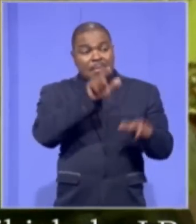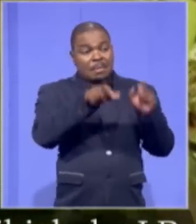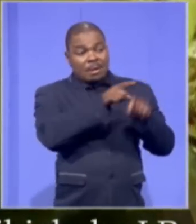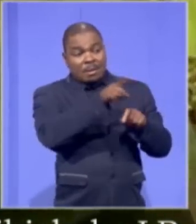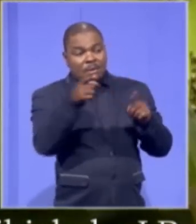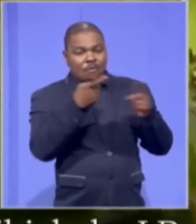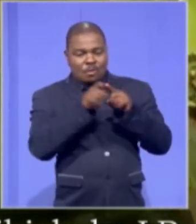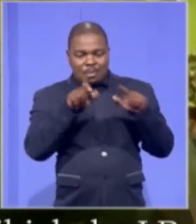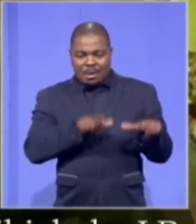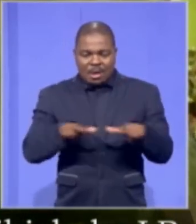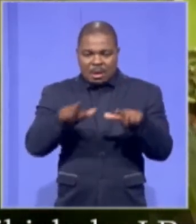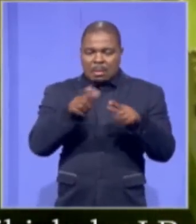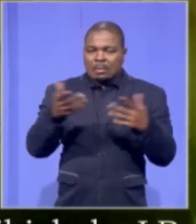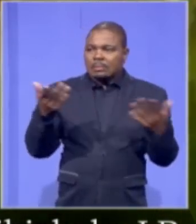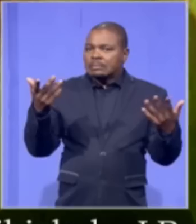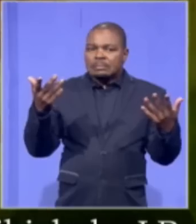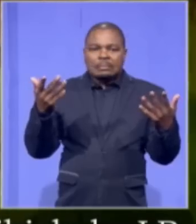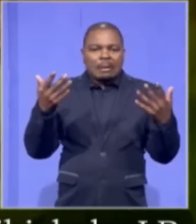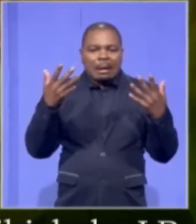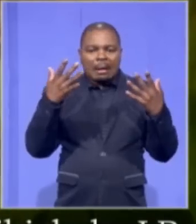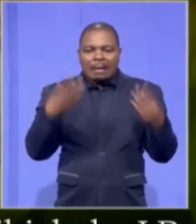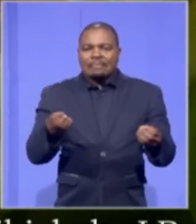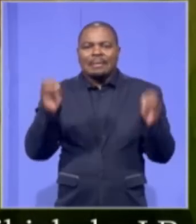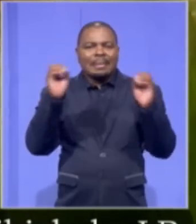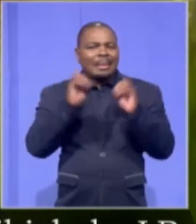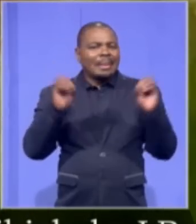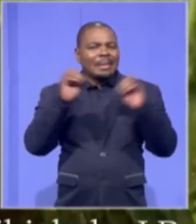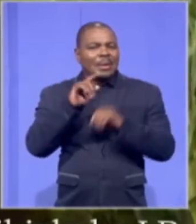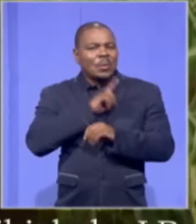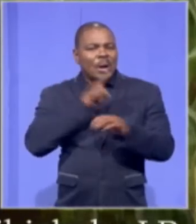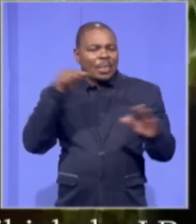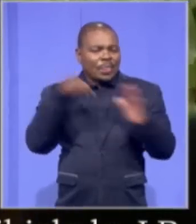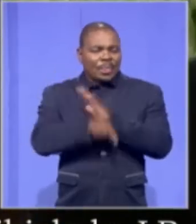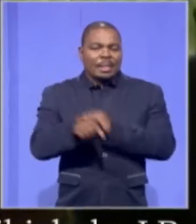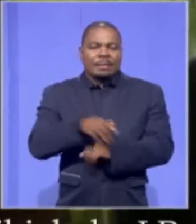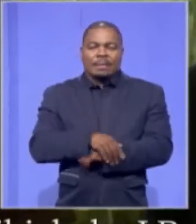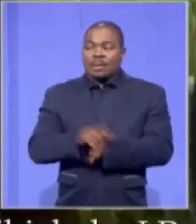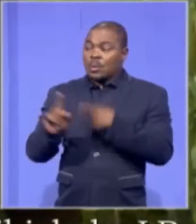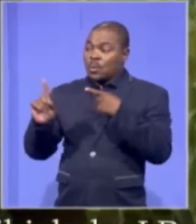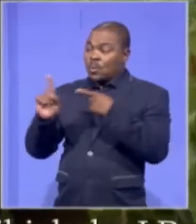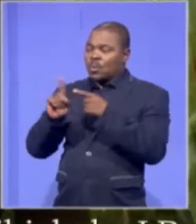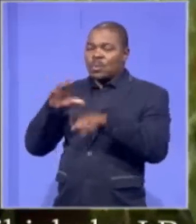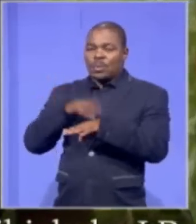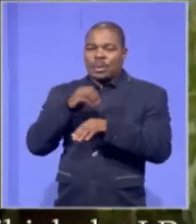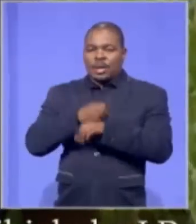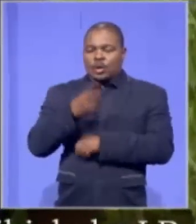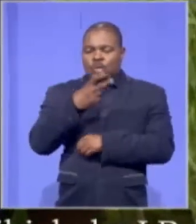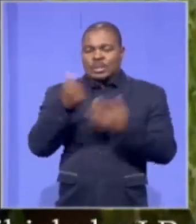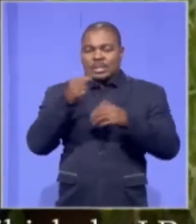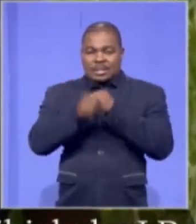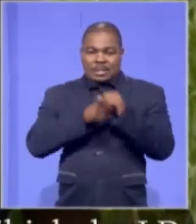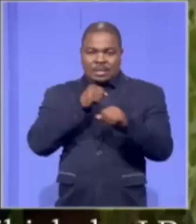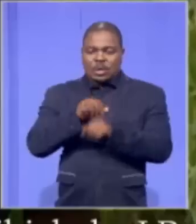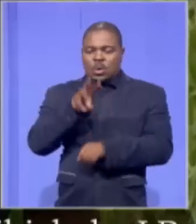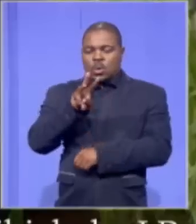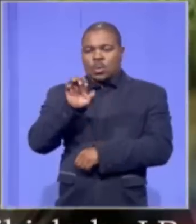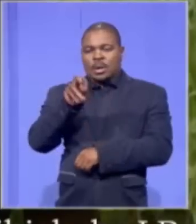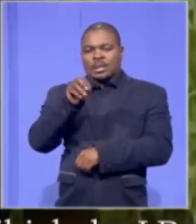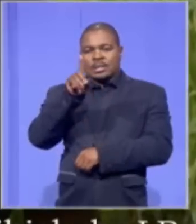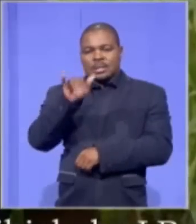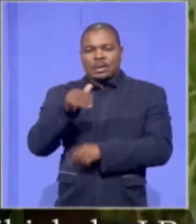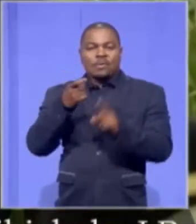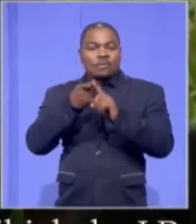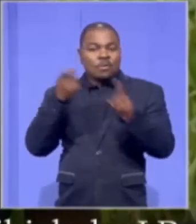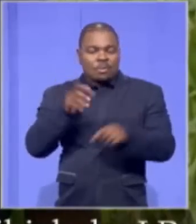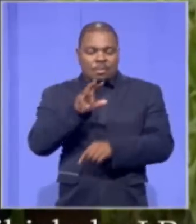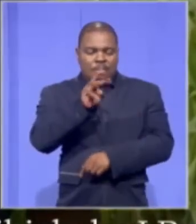ka Limpopo ba ikgonere ka ge ba lahlegetše. Molemi wa mengwaga ye 26 Wendy Moshaga go tšwa Moletši ka